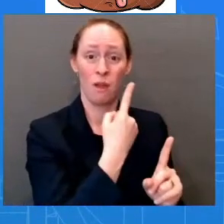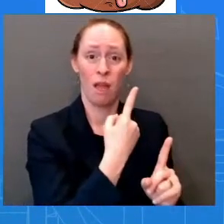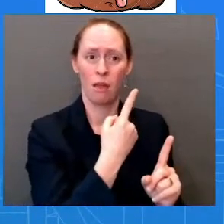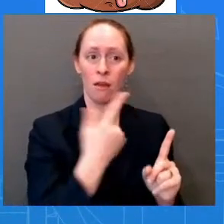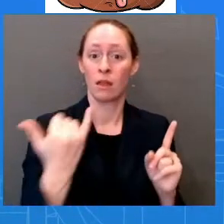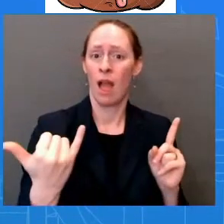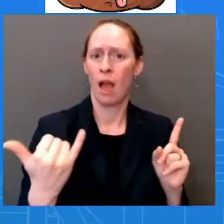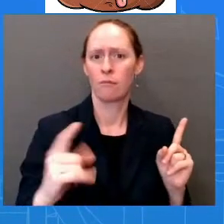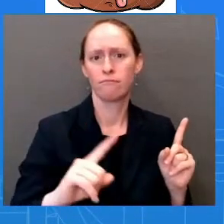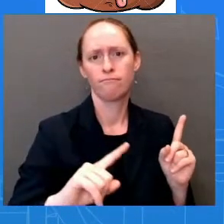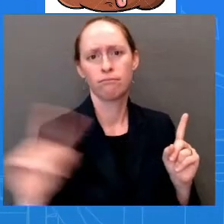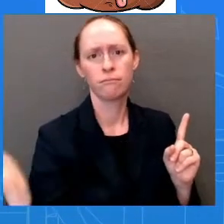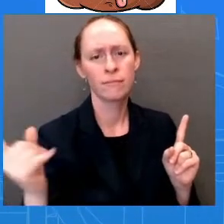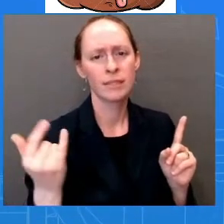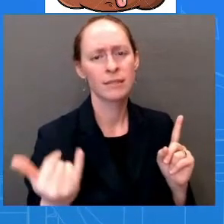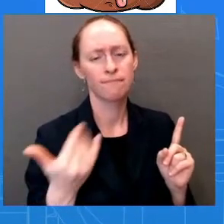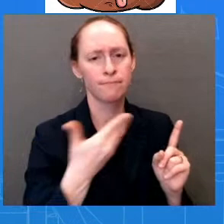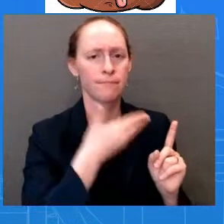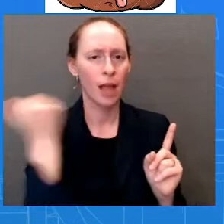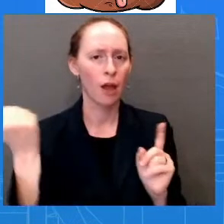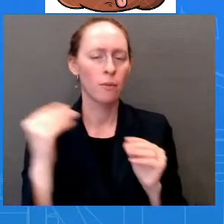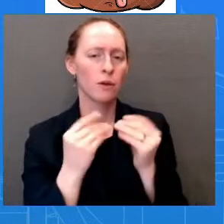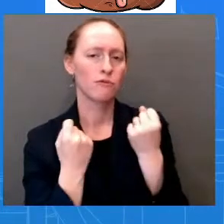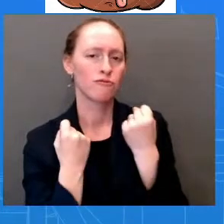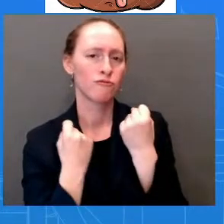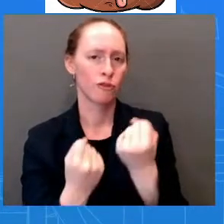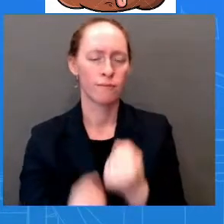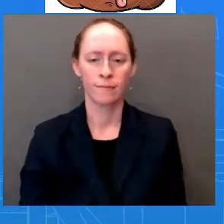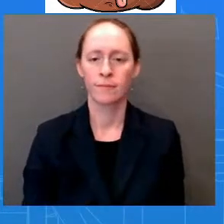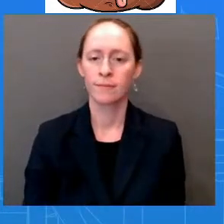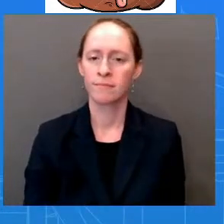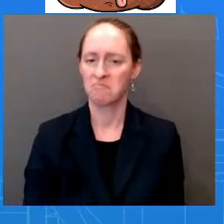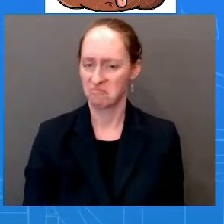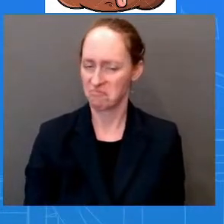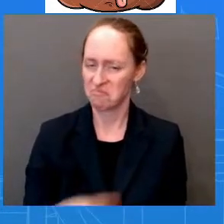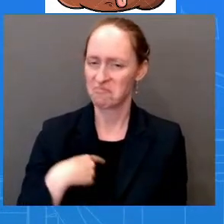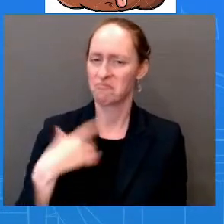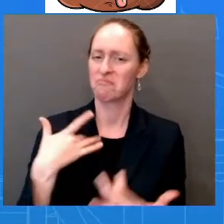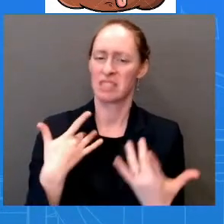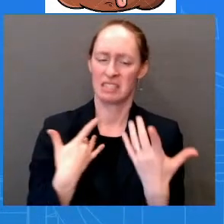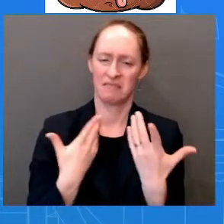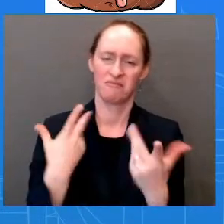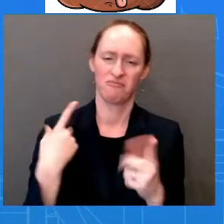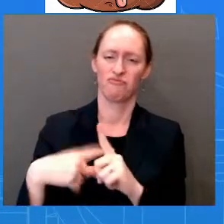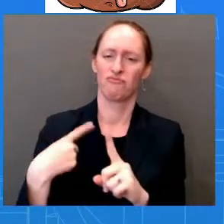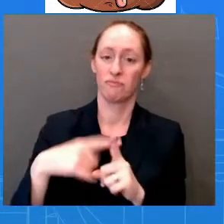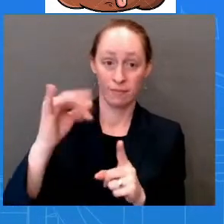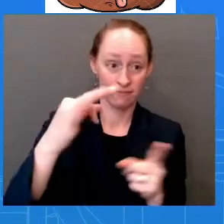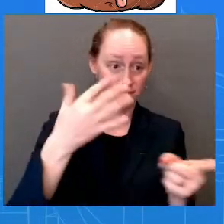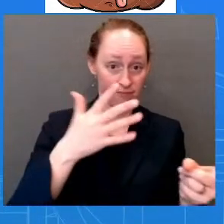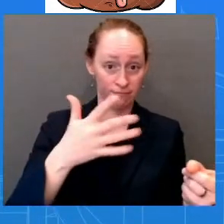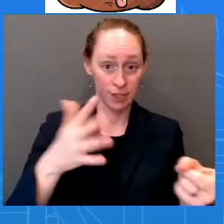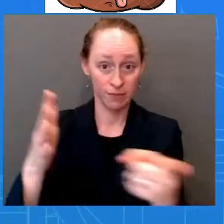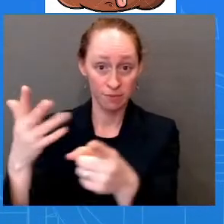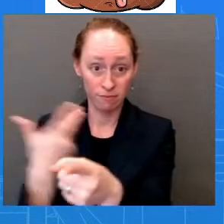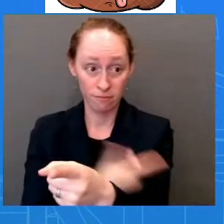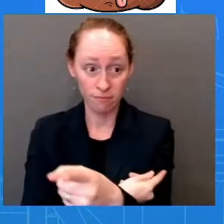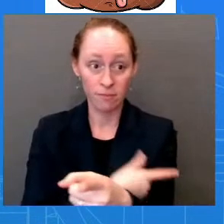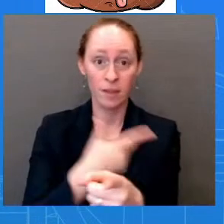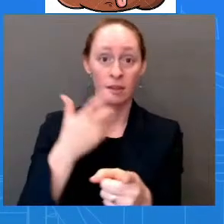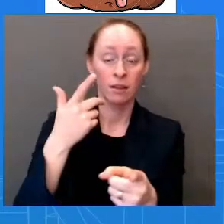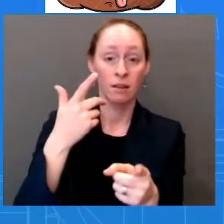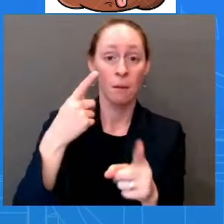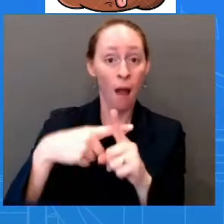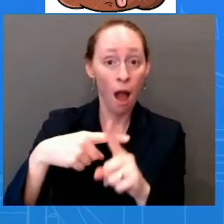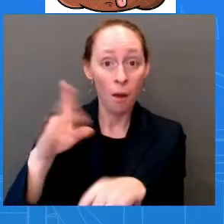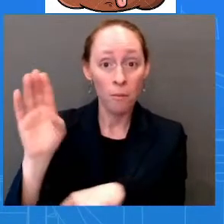people continue to get vaccinated at good numbers, if people get boosted, we can absolutely have a very safe and healthy holiday season. Well, there's always